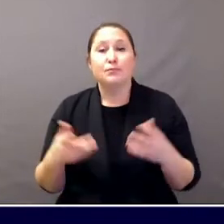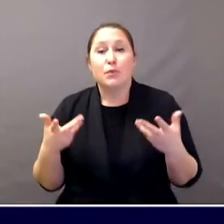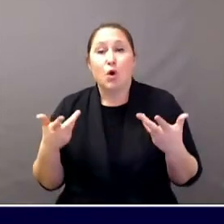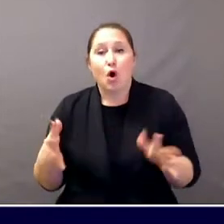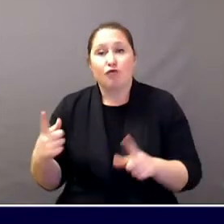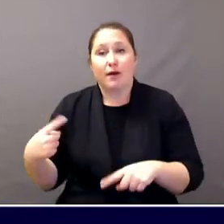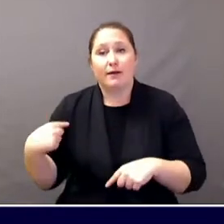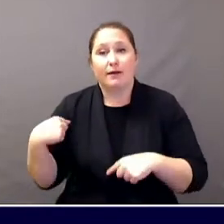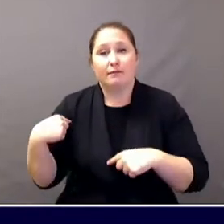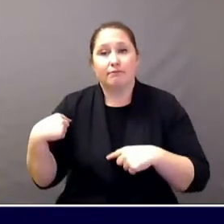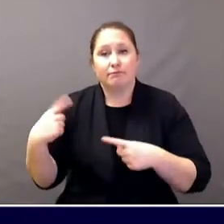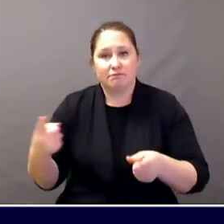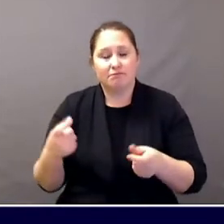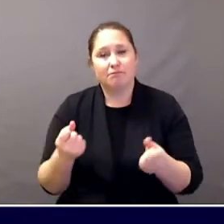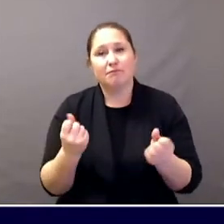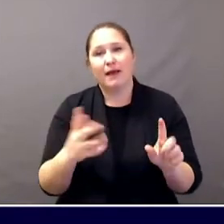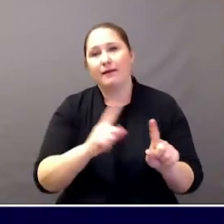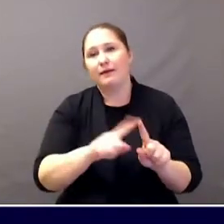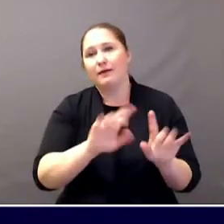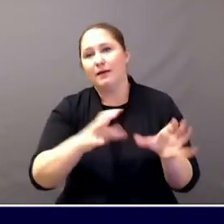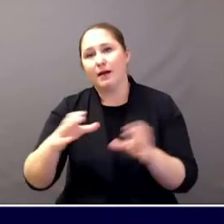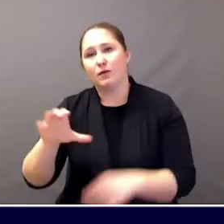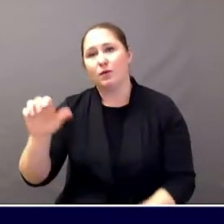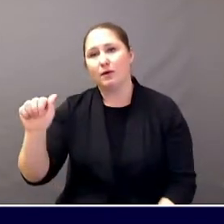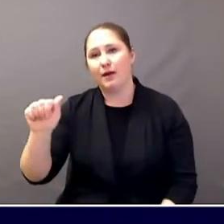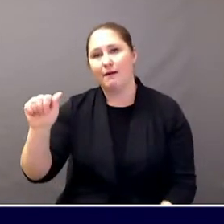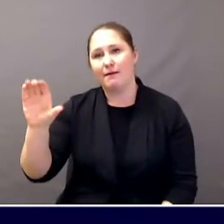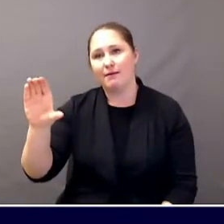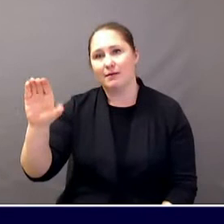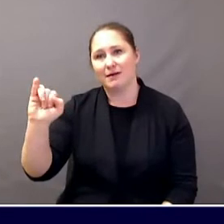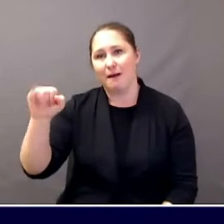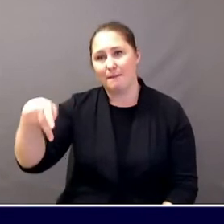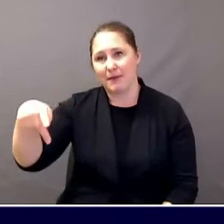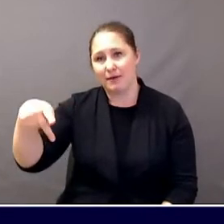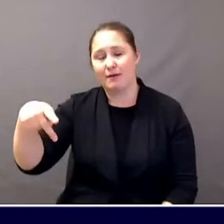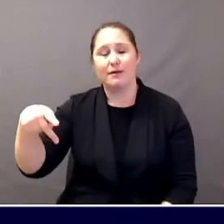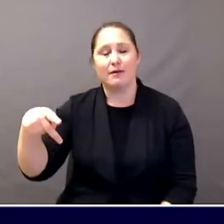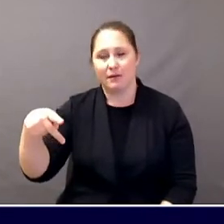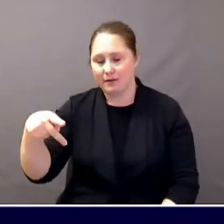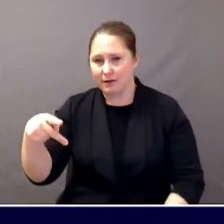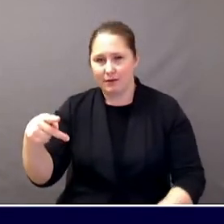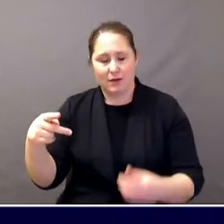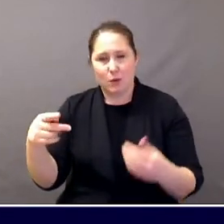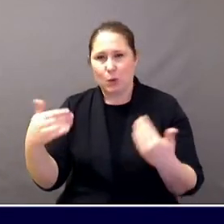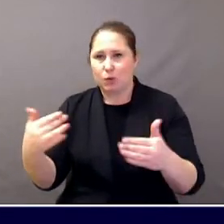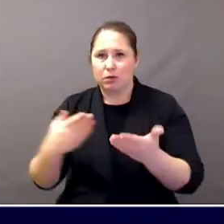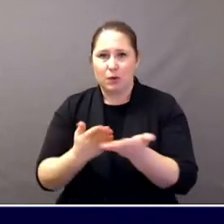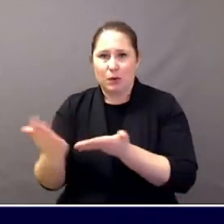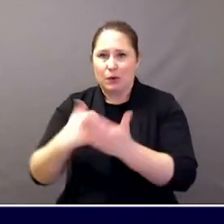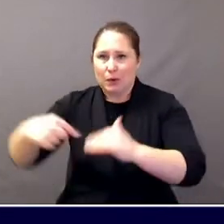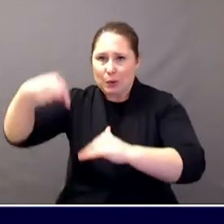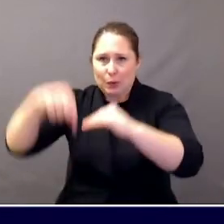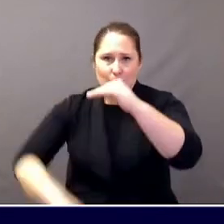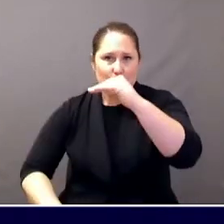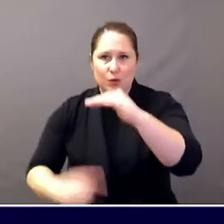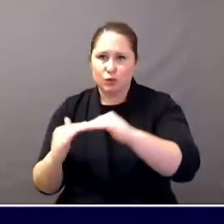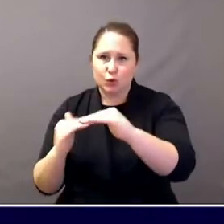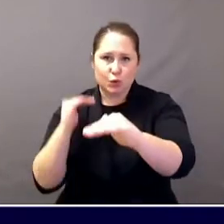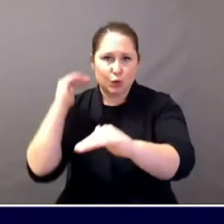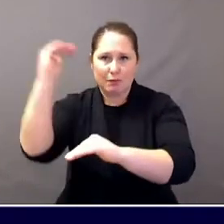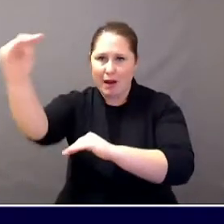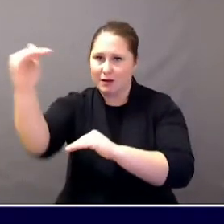in the ACIP recommendations, which is just too expansive for us to complete in the near future right now, given the